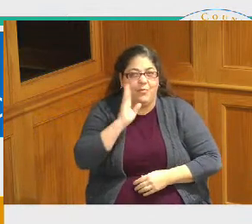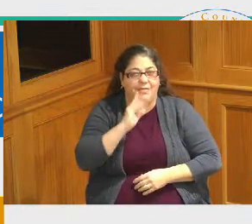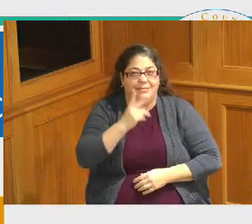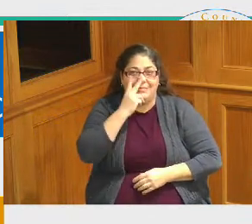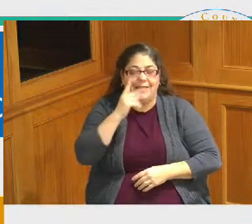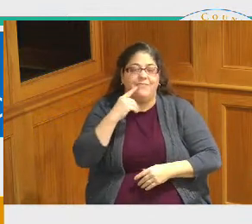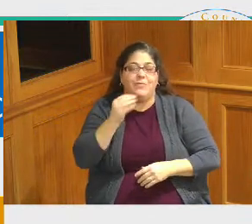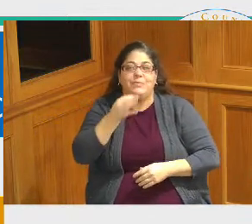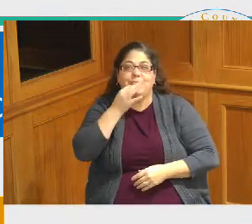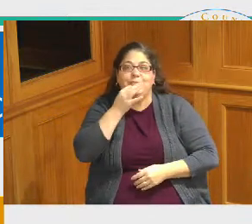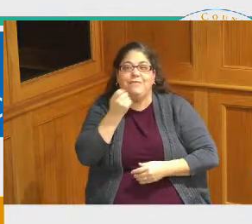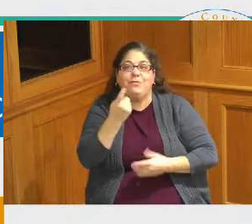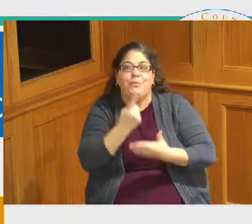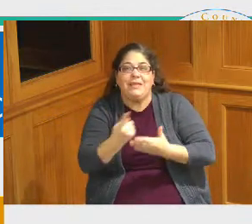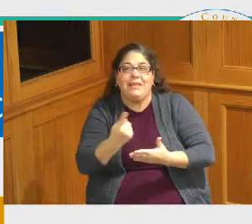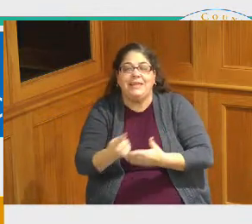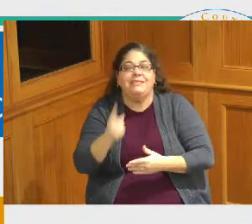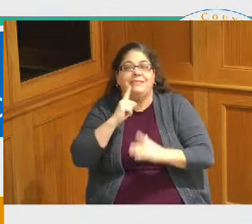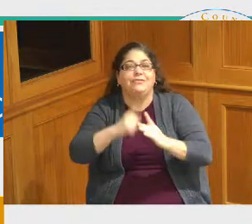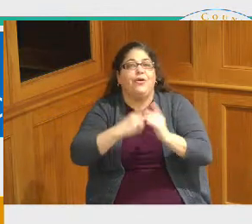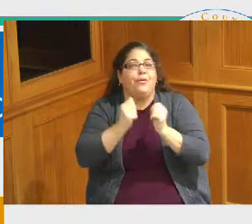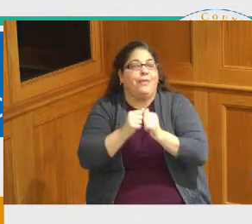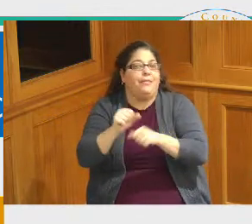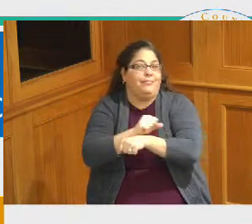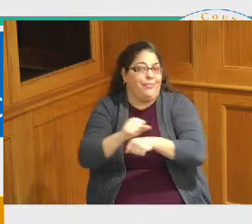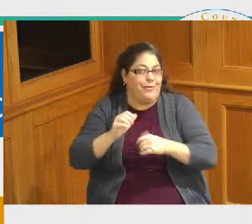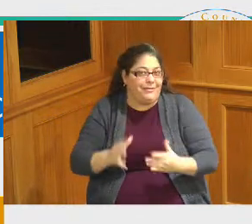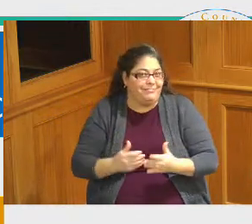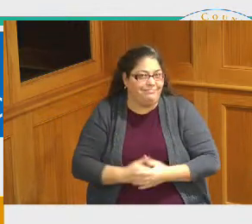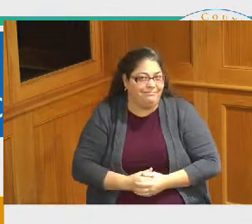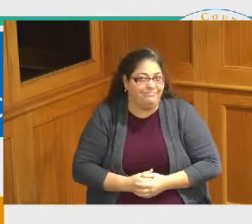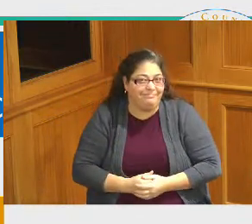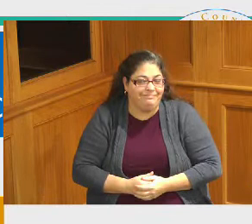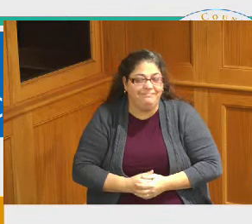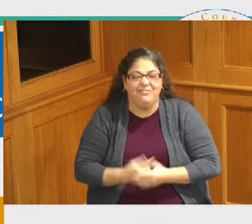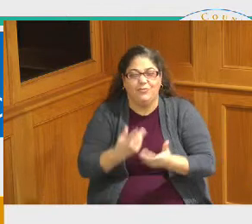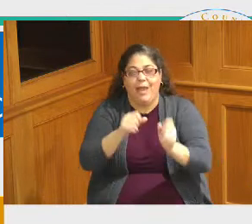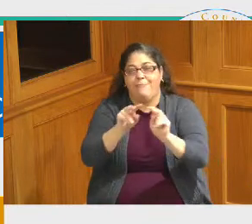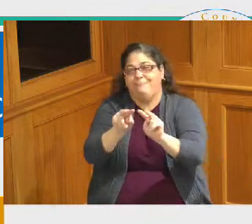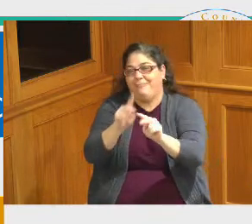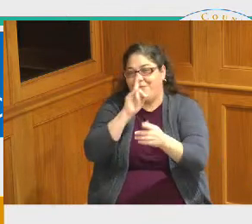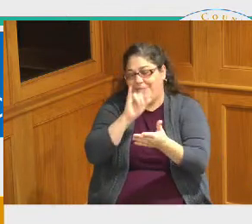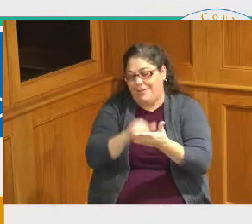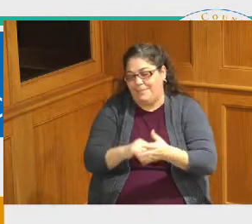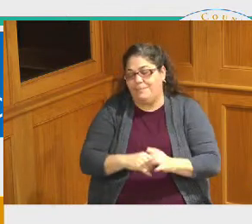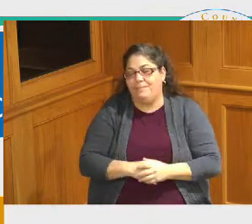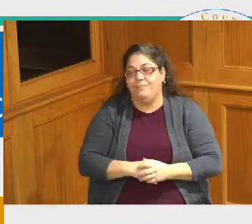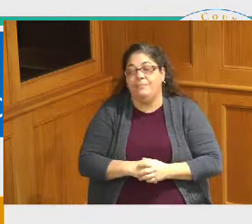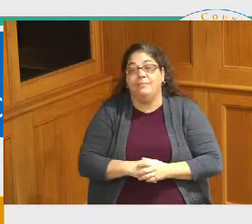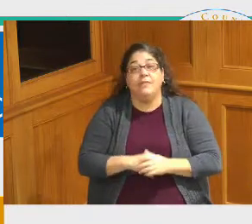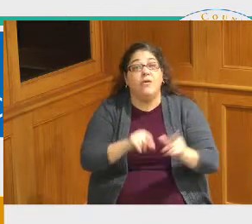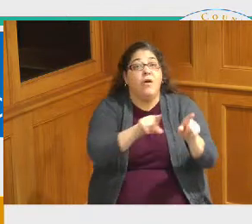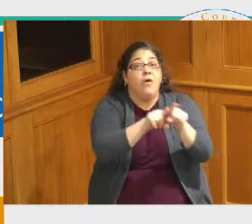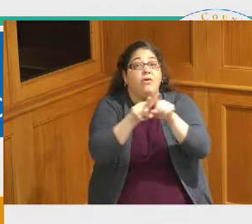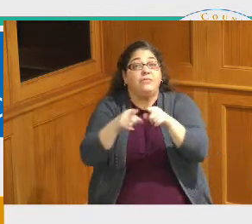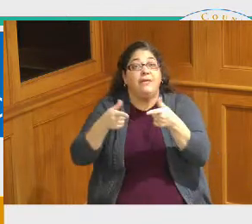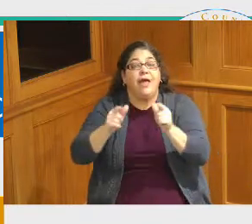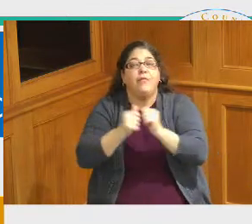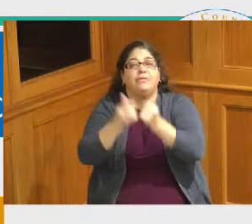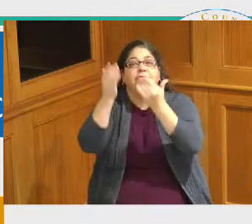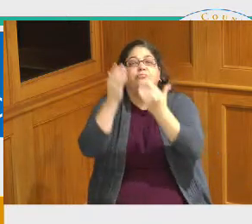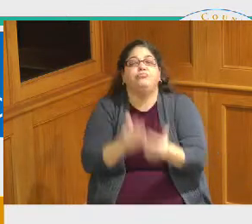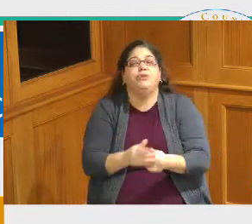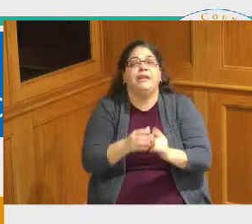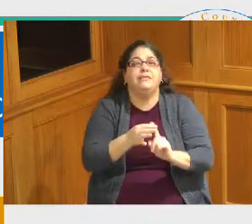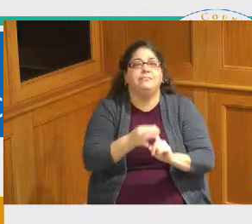employees, and we're really excited to see that. And this platform will also allow us to bring things like affinity